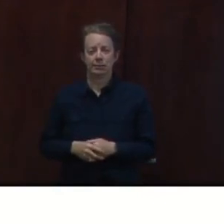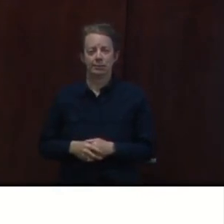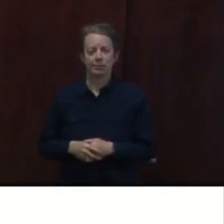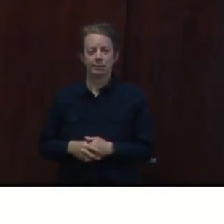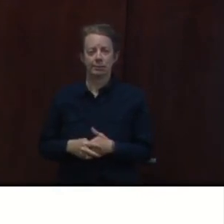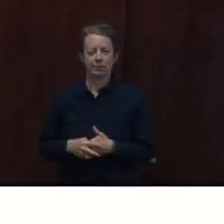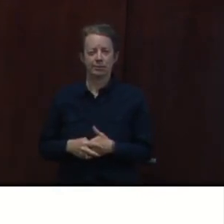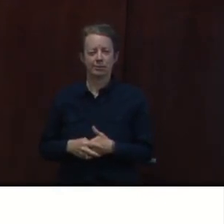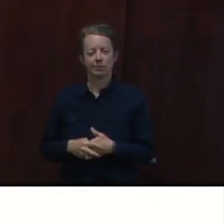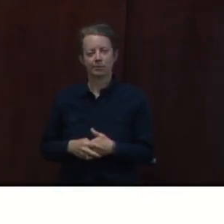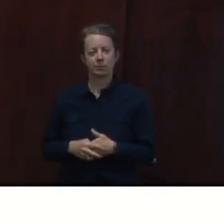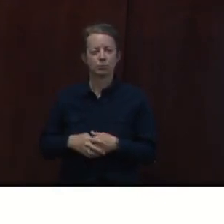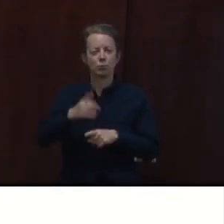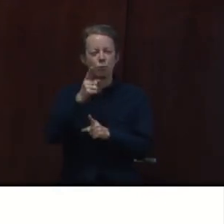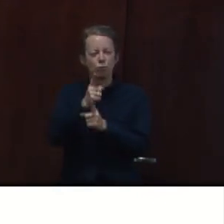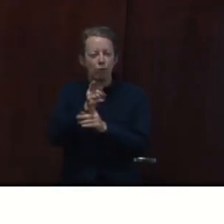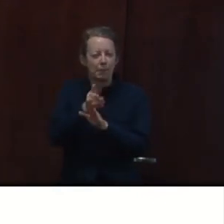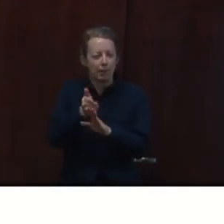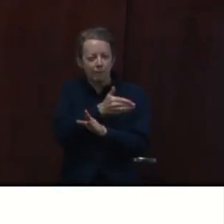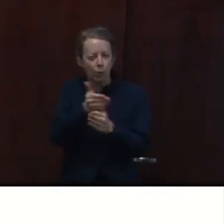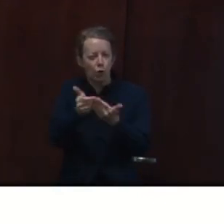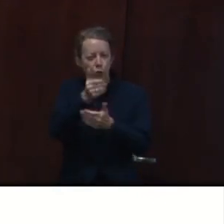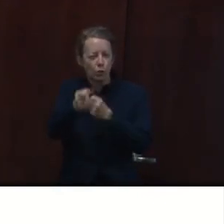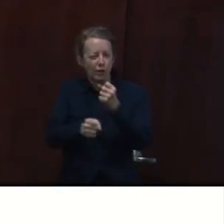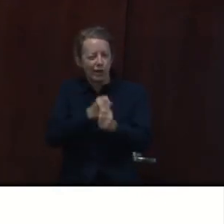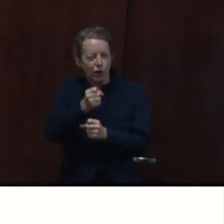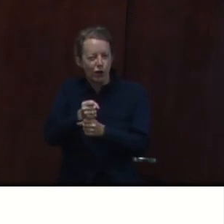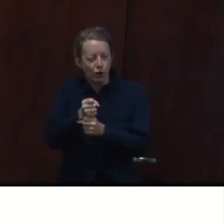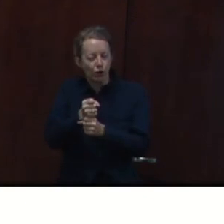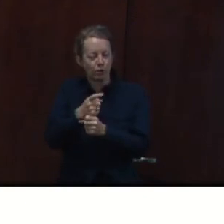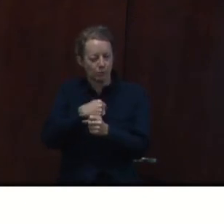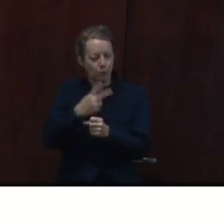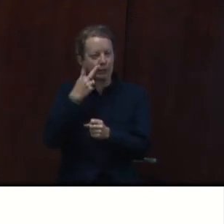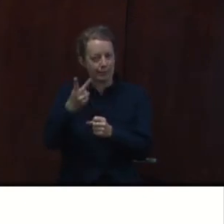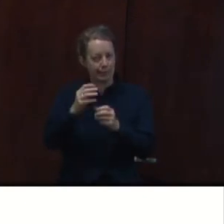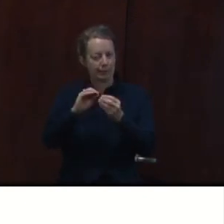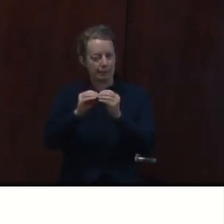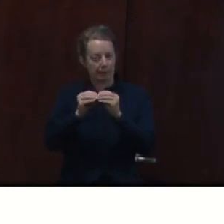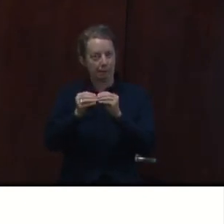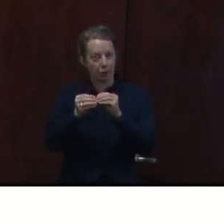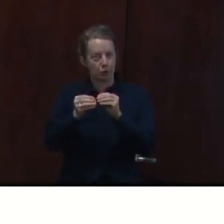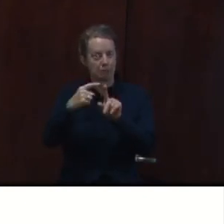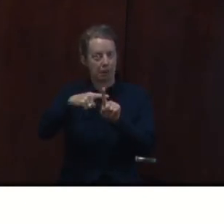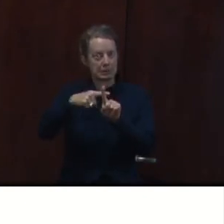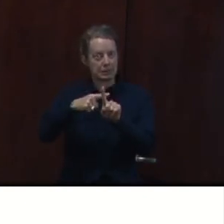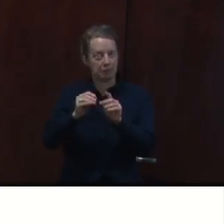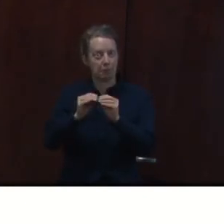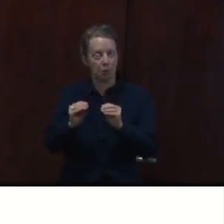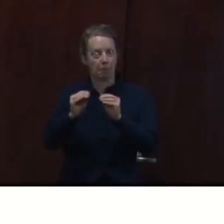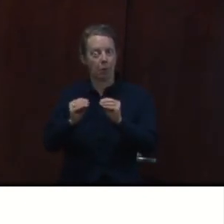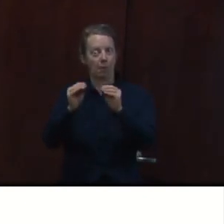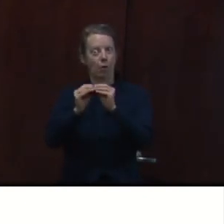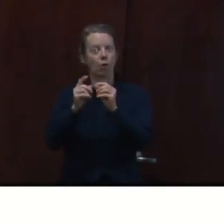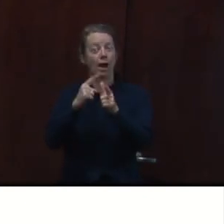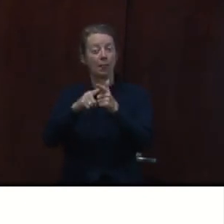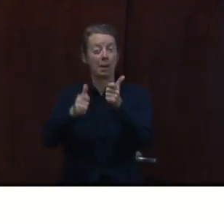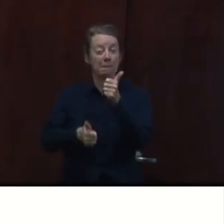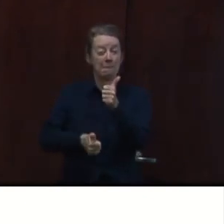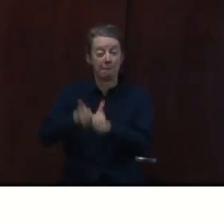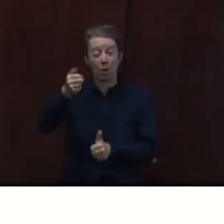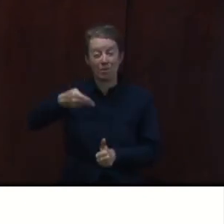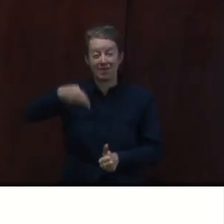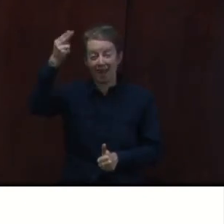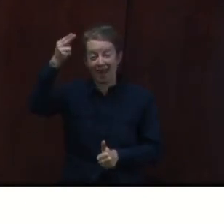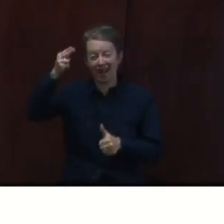before the new year. We were seeing like the increase start with its highest rates right there in early